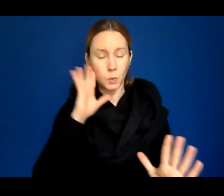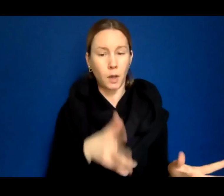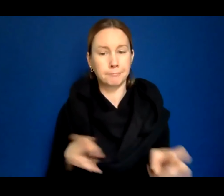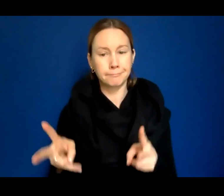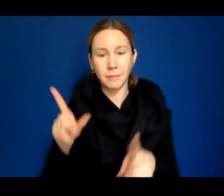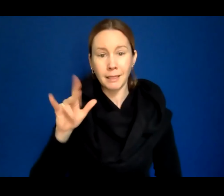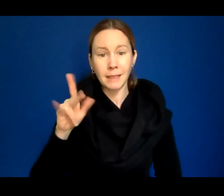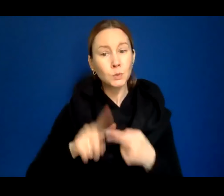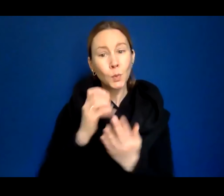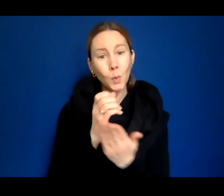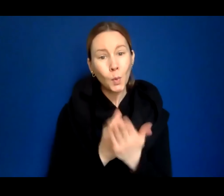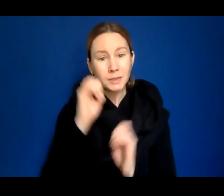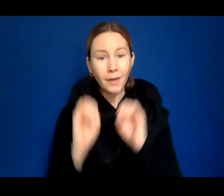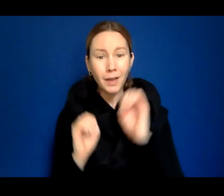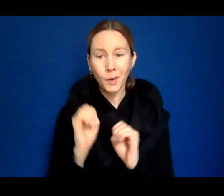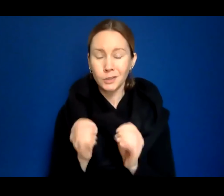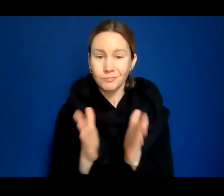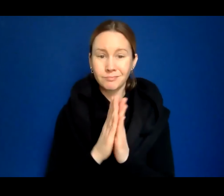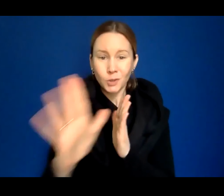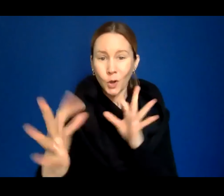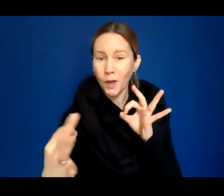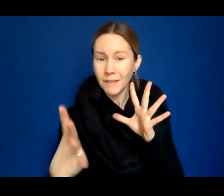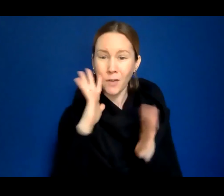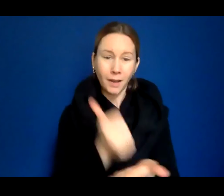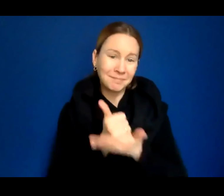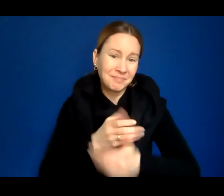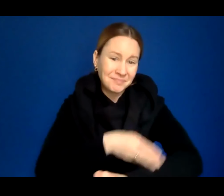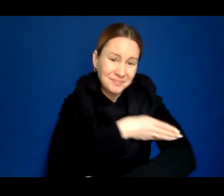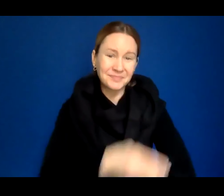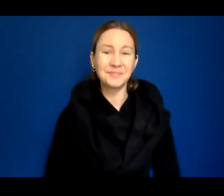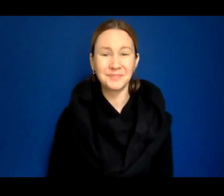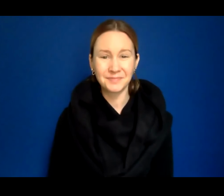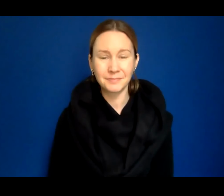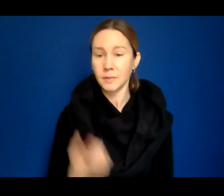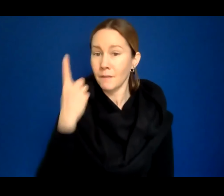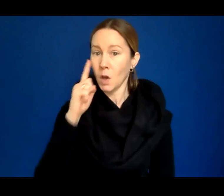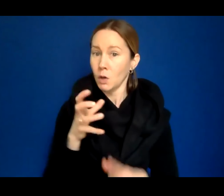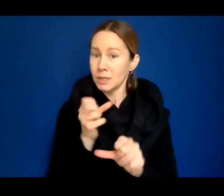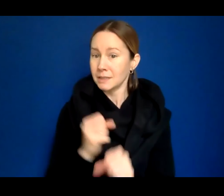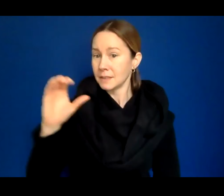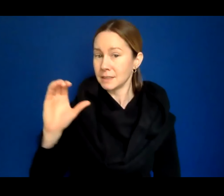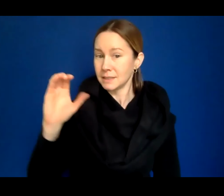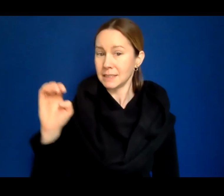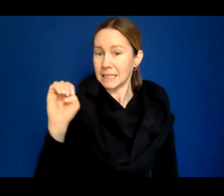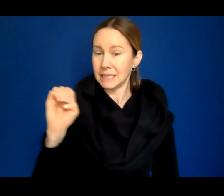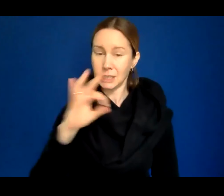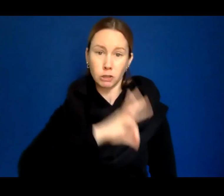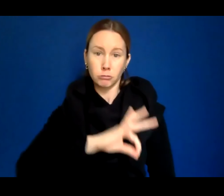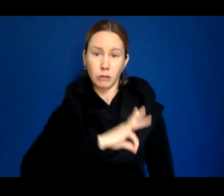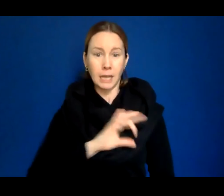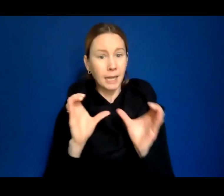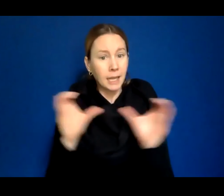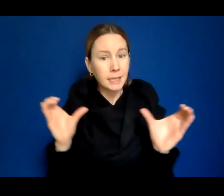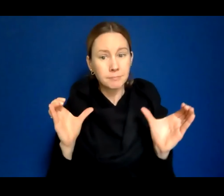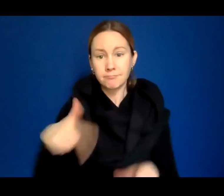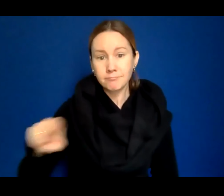chat and welcome your constructive feedback. In order to receive CE credits, participants